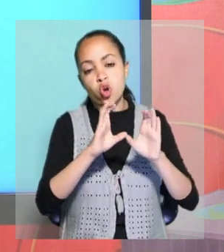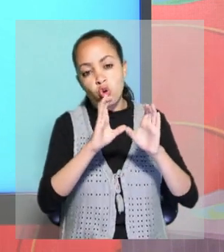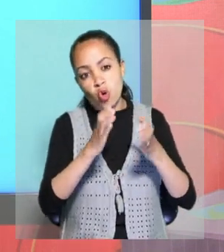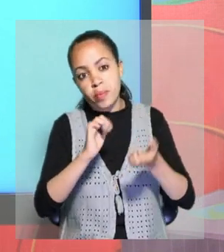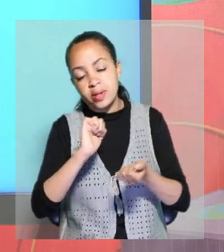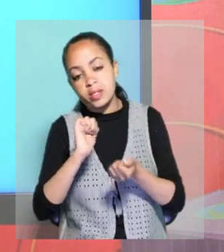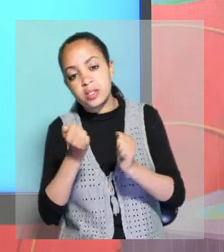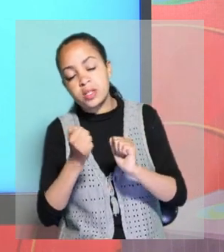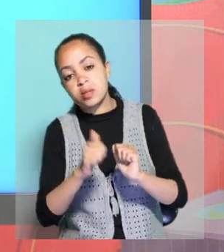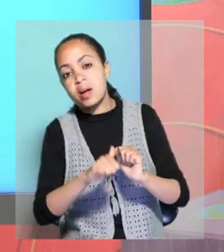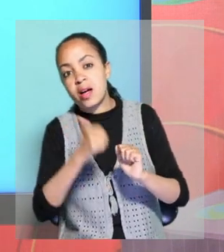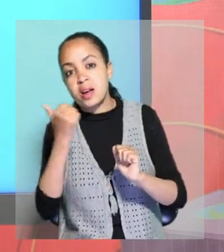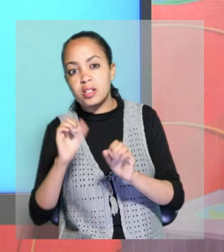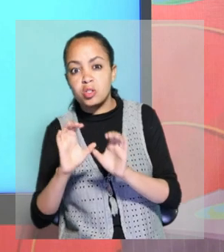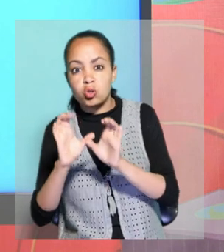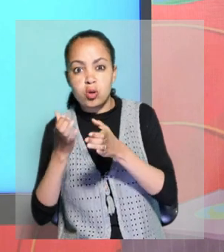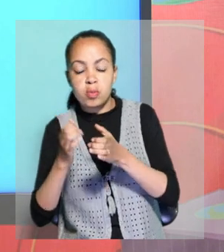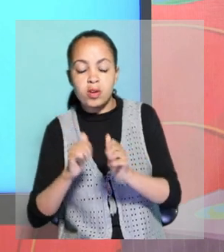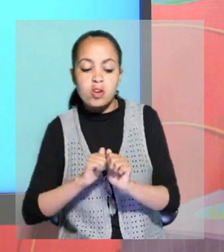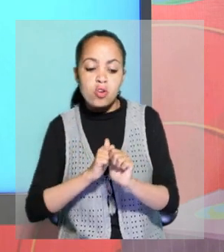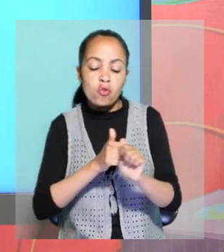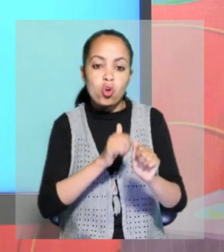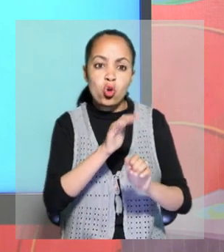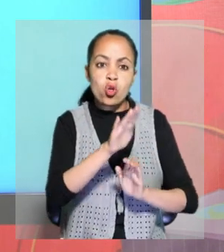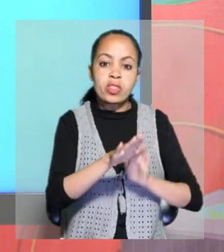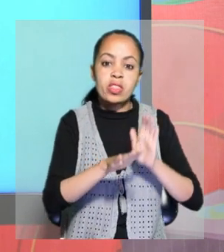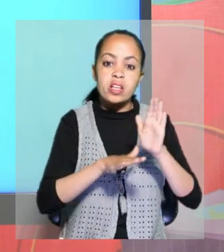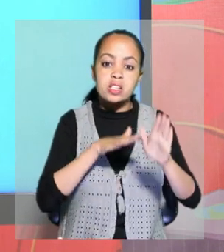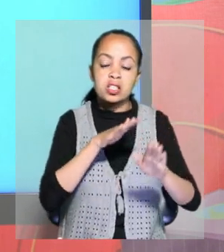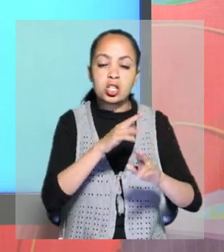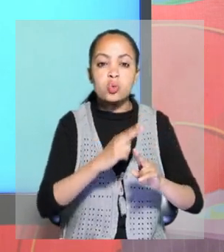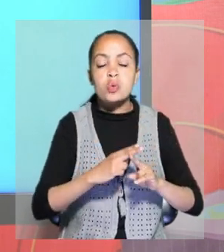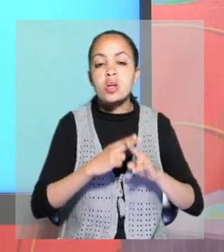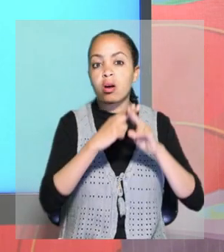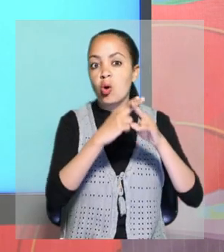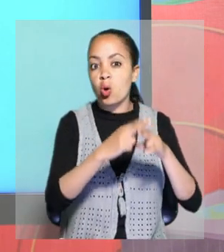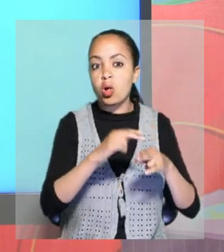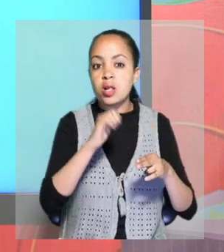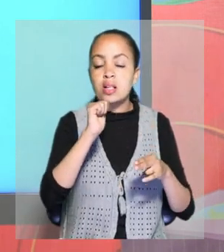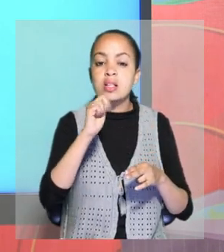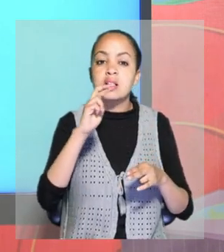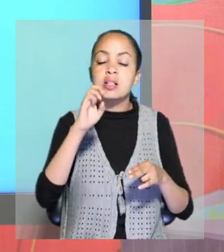another, following a stage which we call cee.